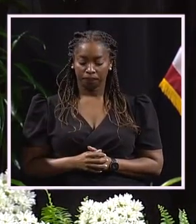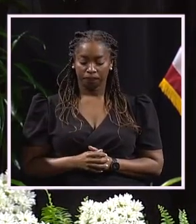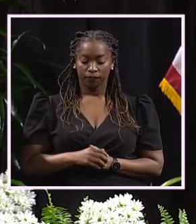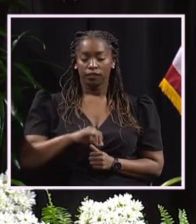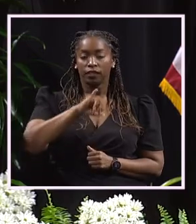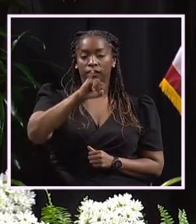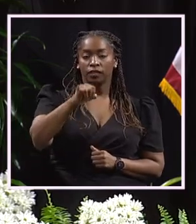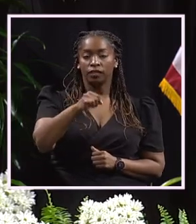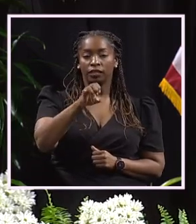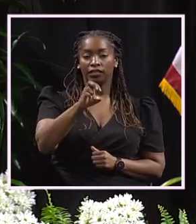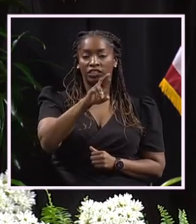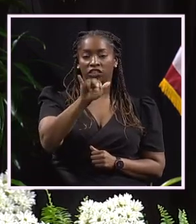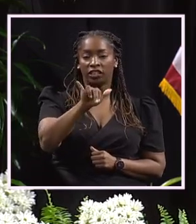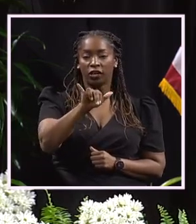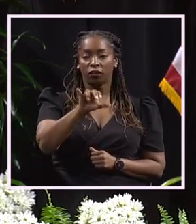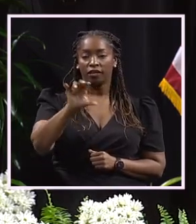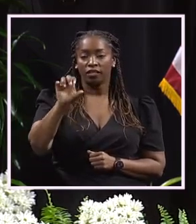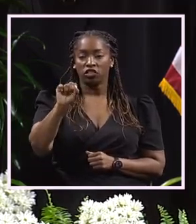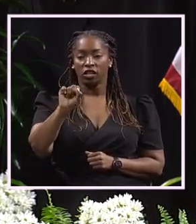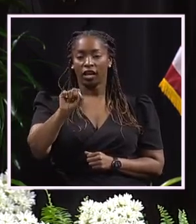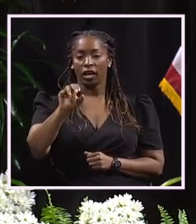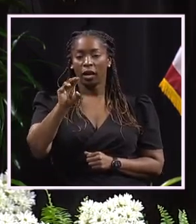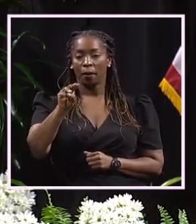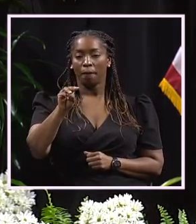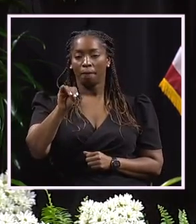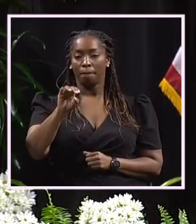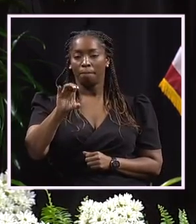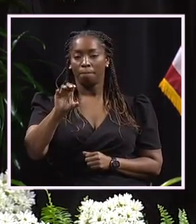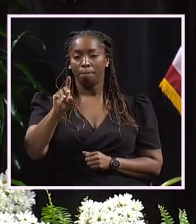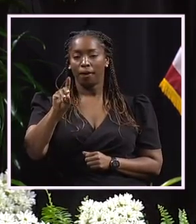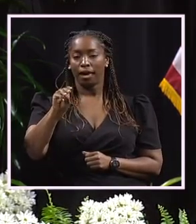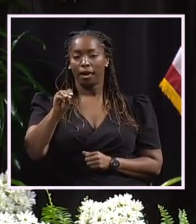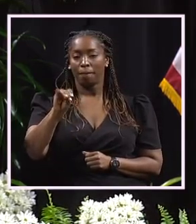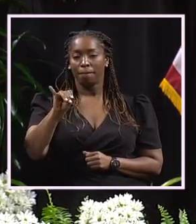Jerry Shane McMeans, summa cum laude.